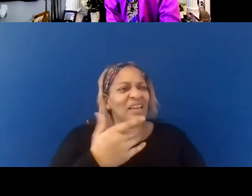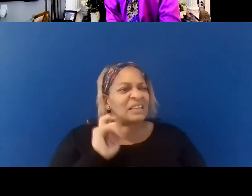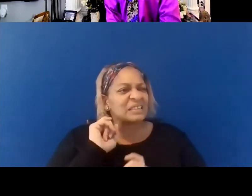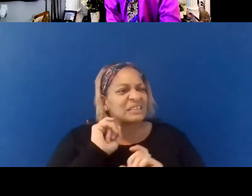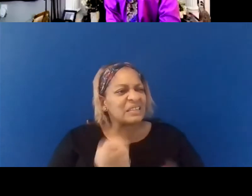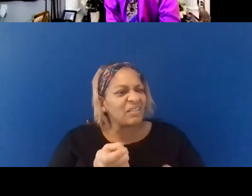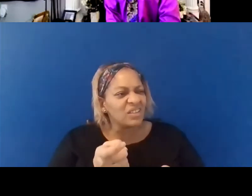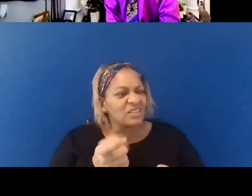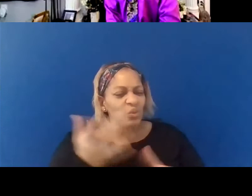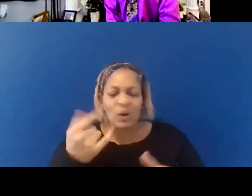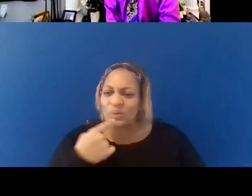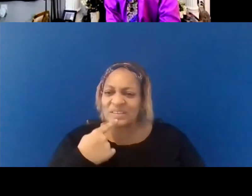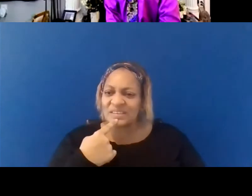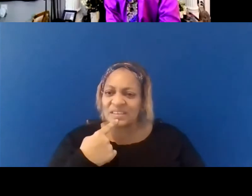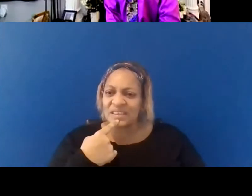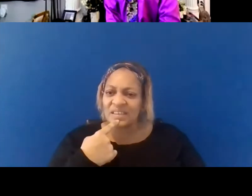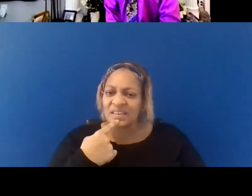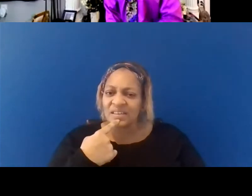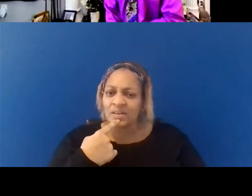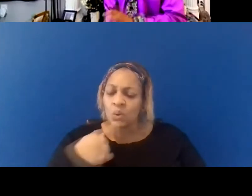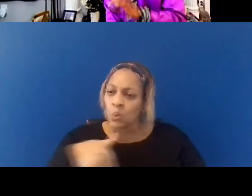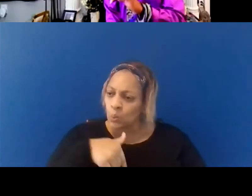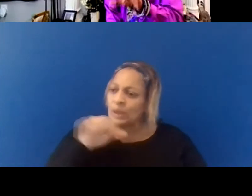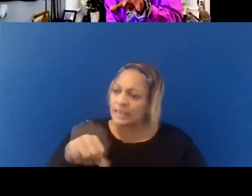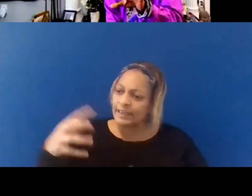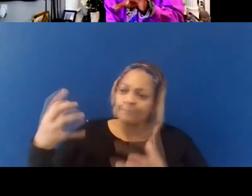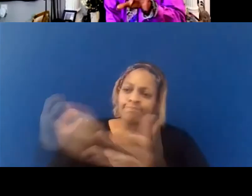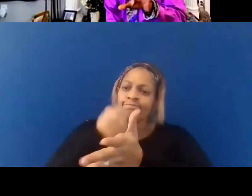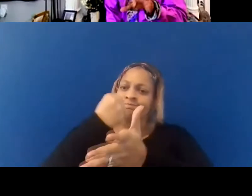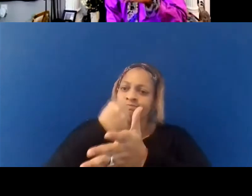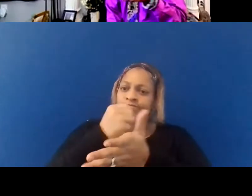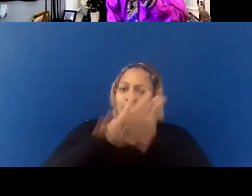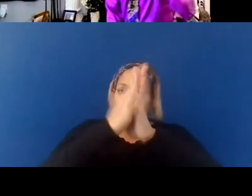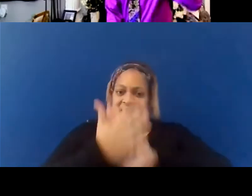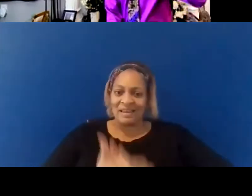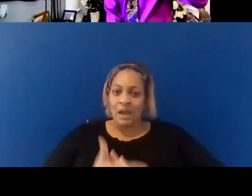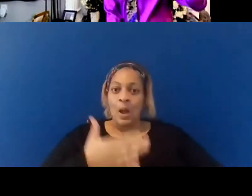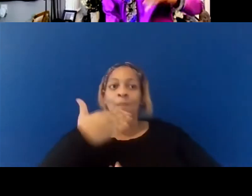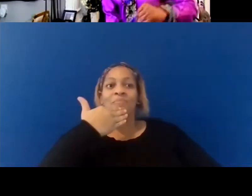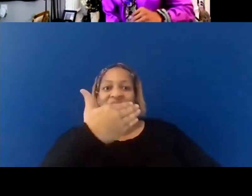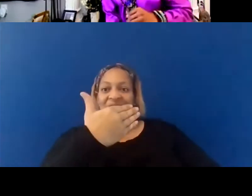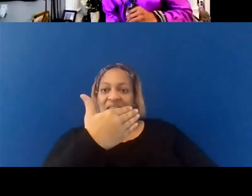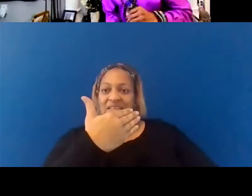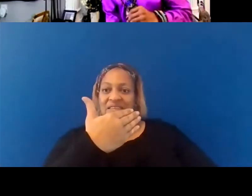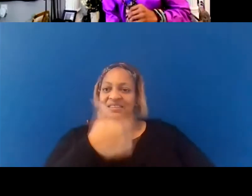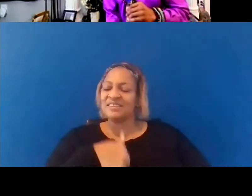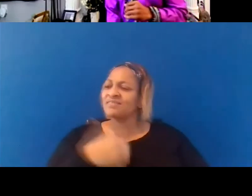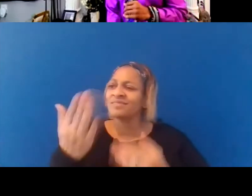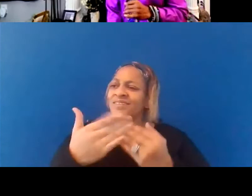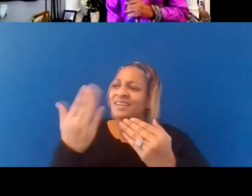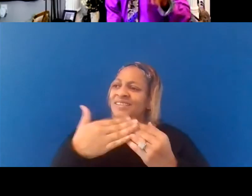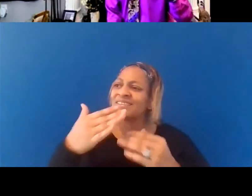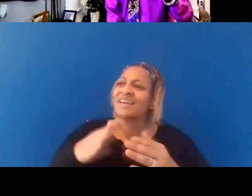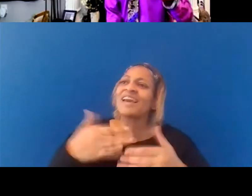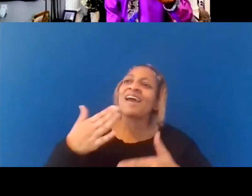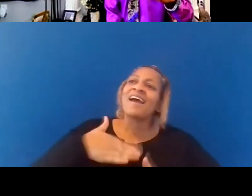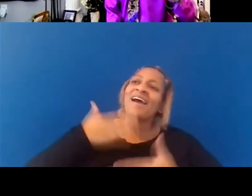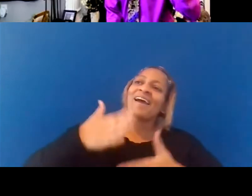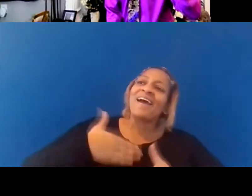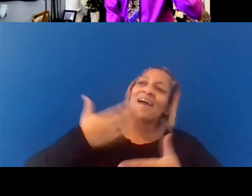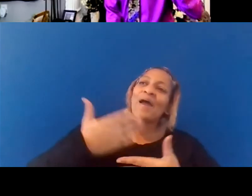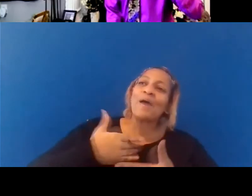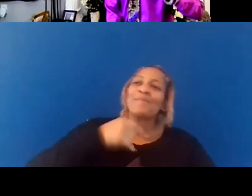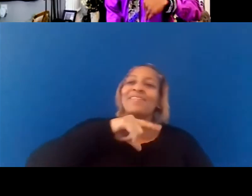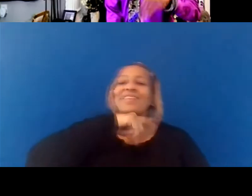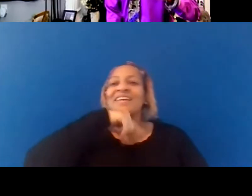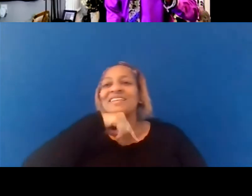be thanks? It's easy for us to say, hey, happy Thanksgiving. It's more challenging